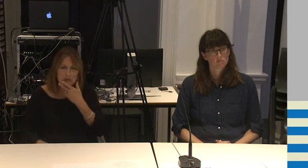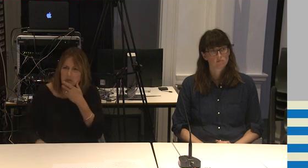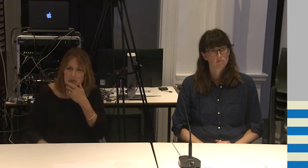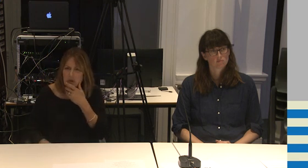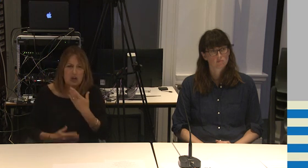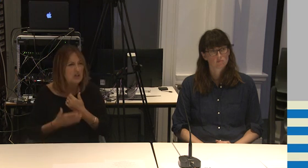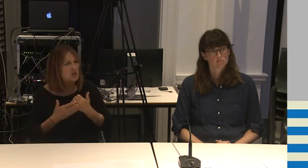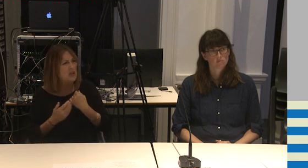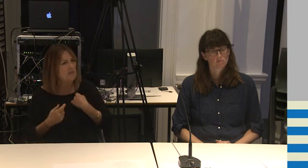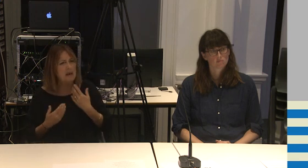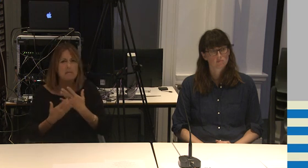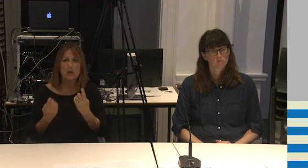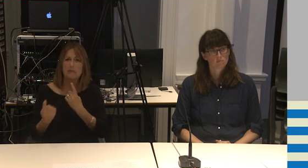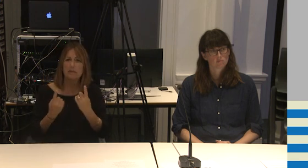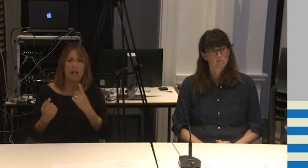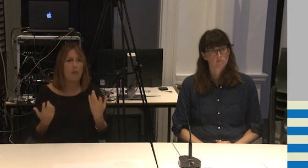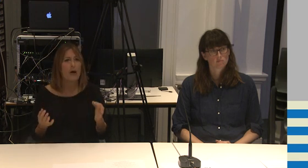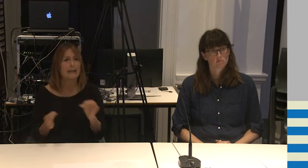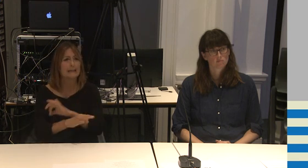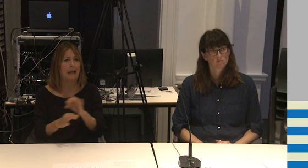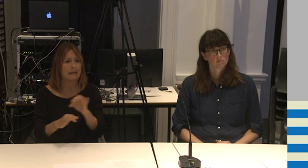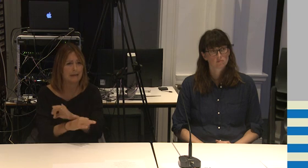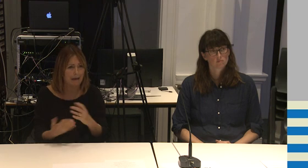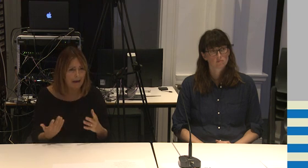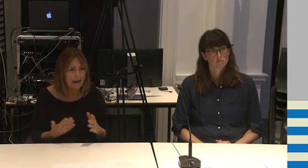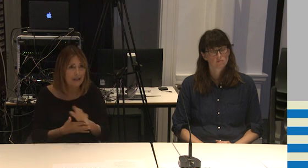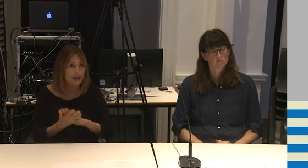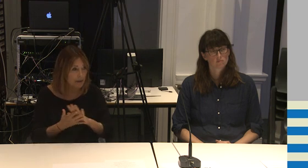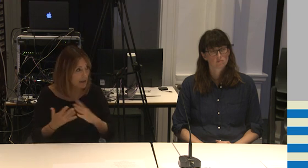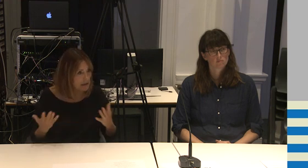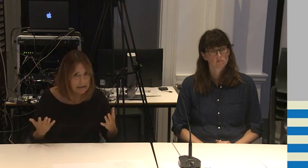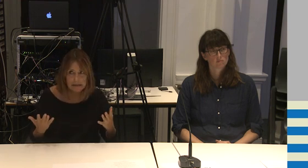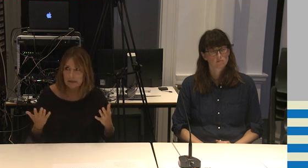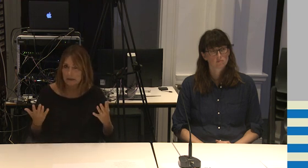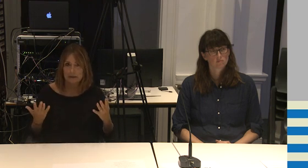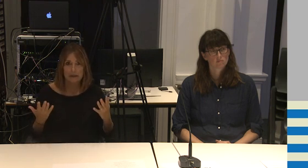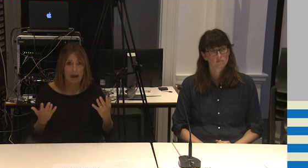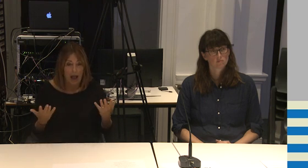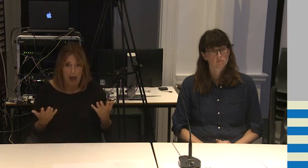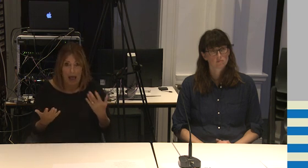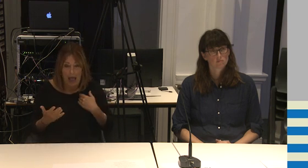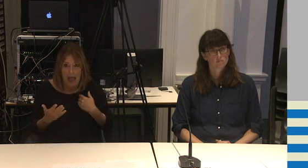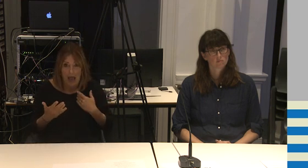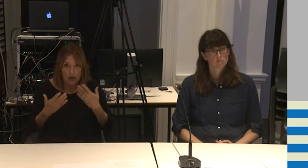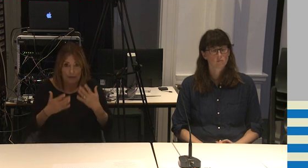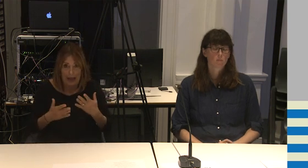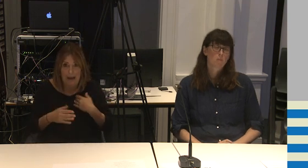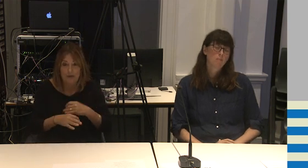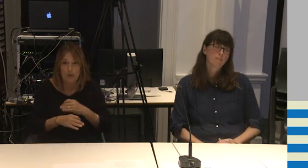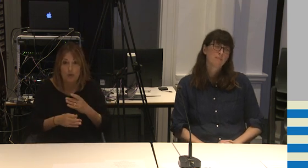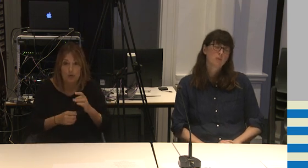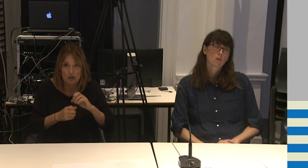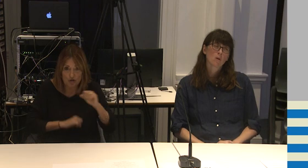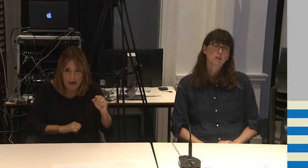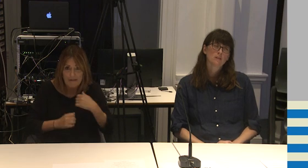blindness. And so I was left in a position where not only was I having to do the degree, I was working out how to do the degree and then having